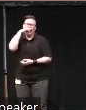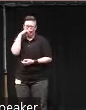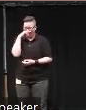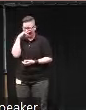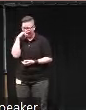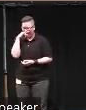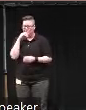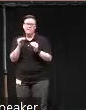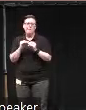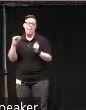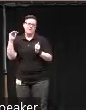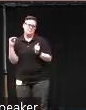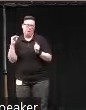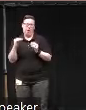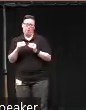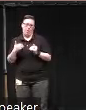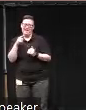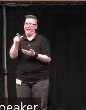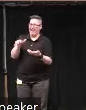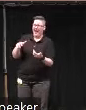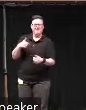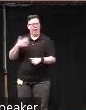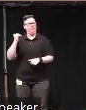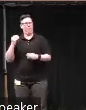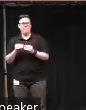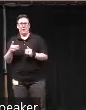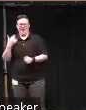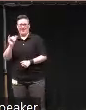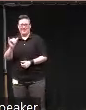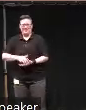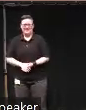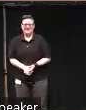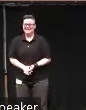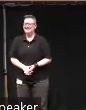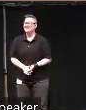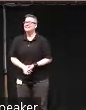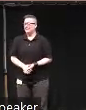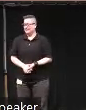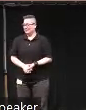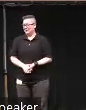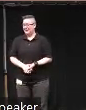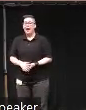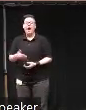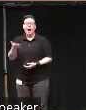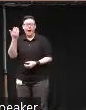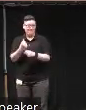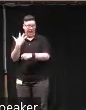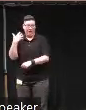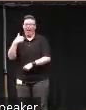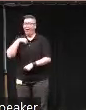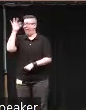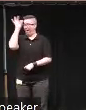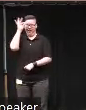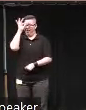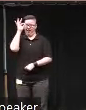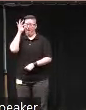guess, smaller and younger, and I was younger as well. And little did I know what I